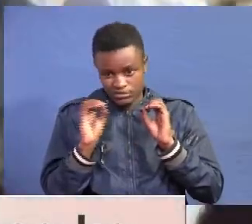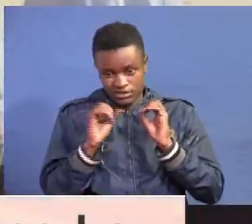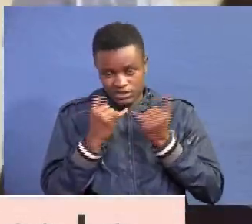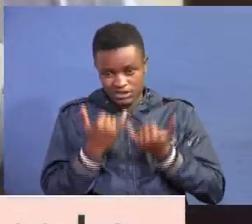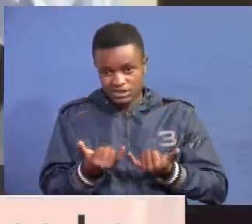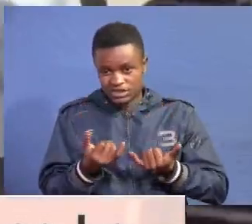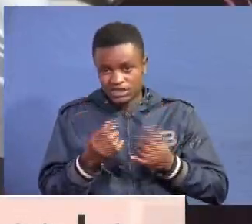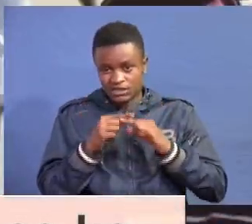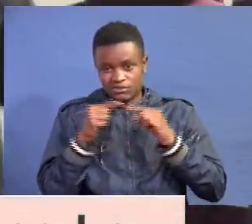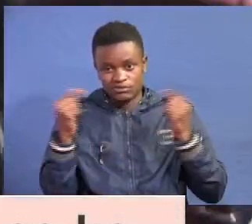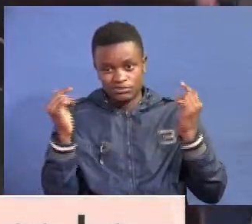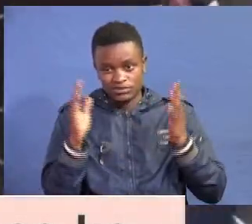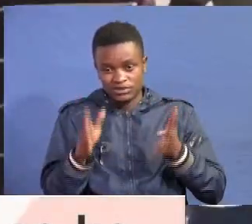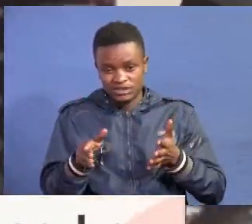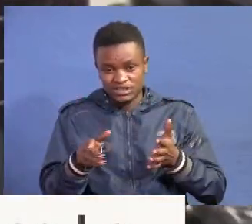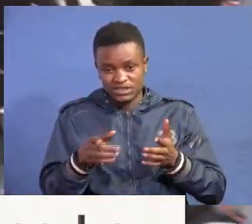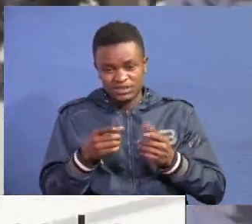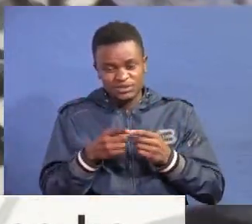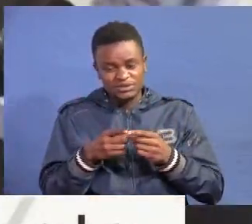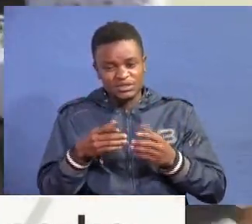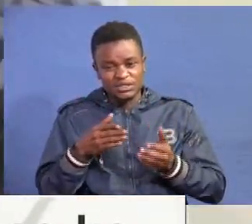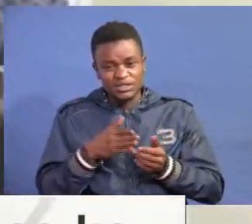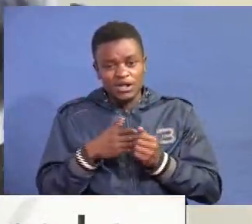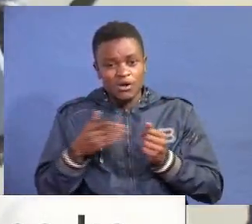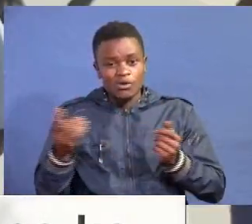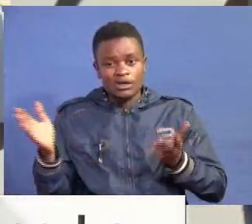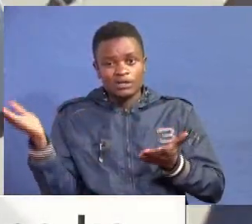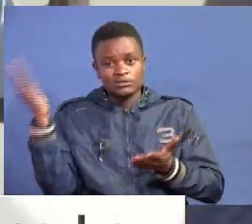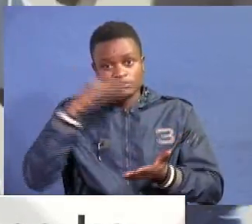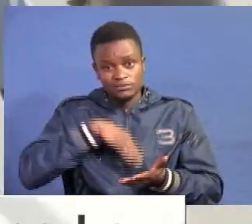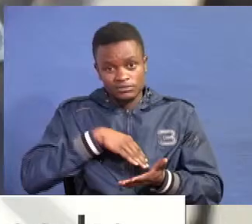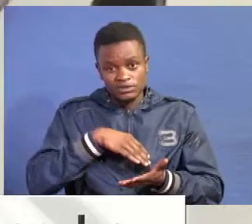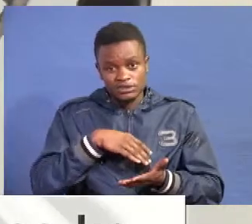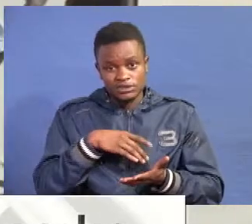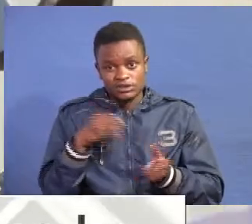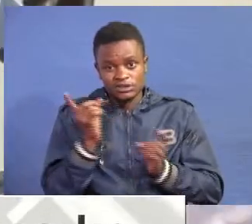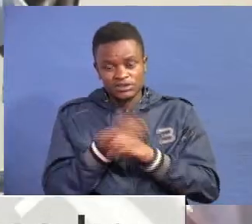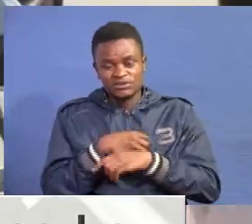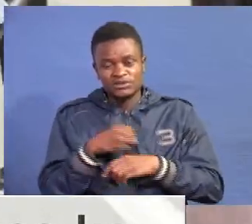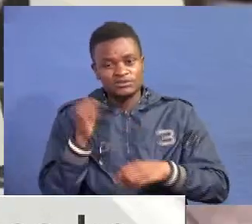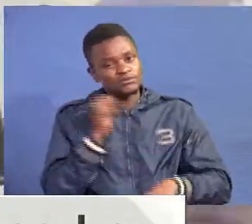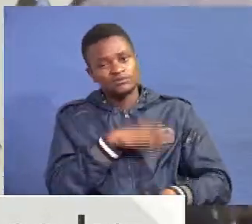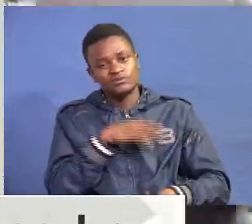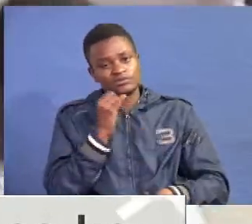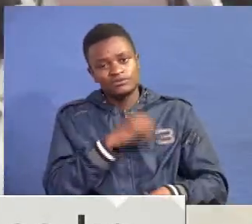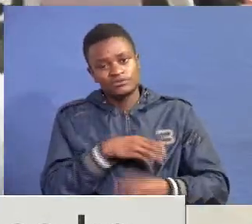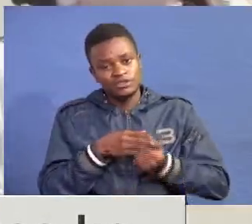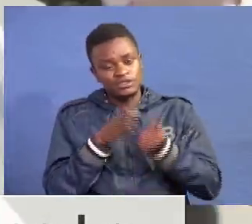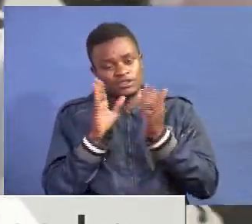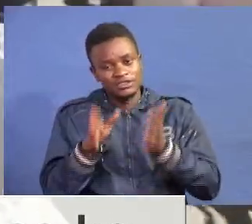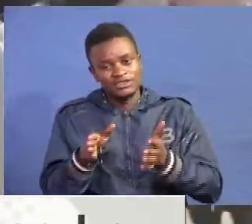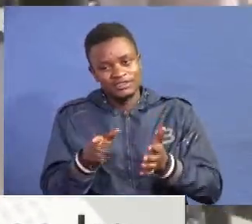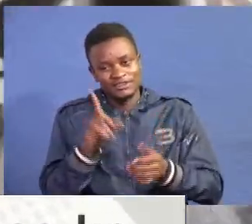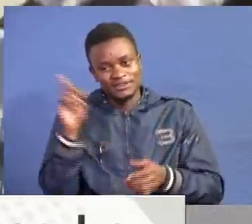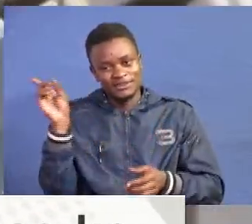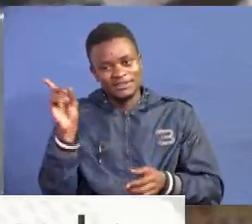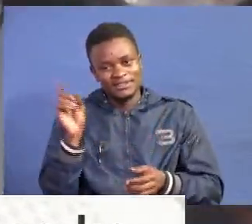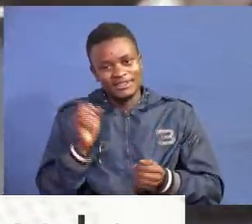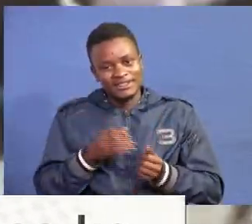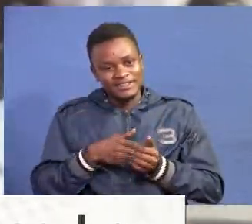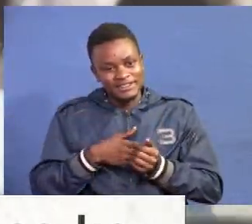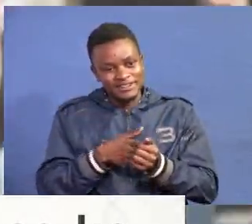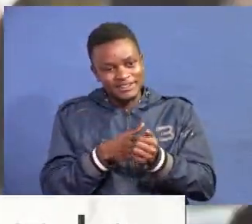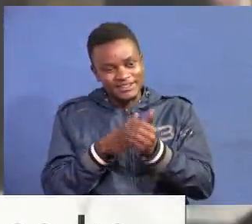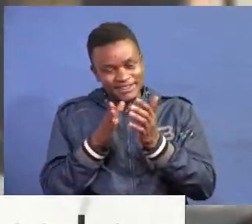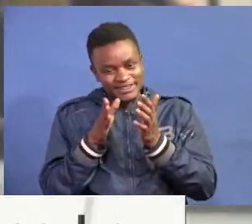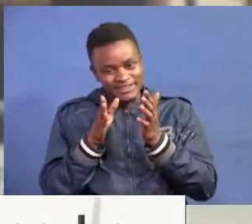of attempting to discredit his presidential ambitions. He claimed they fear his leadership qualities, which he believes will dismantle